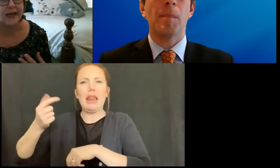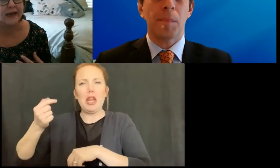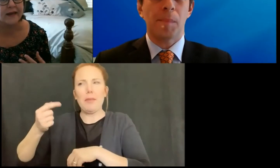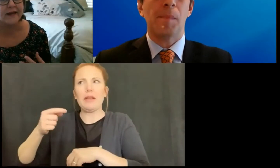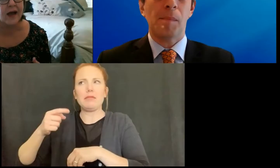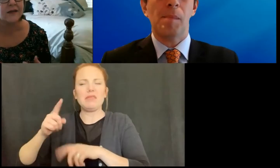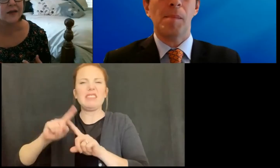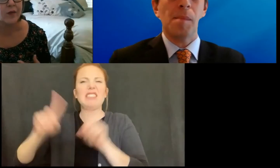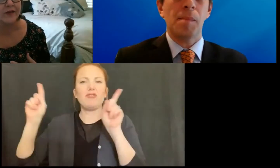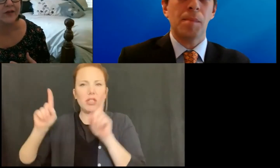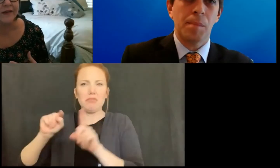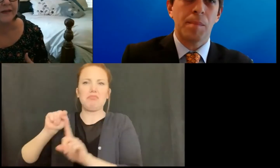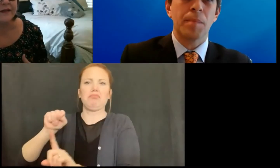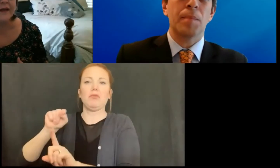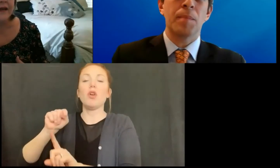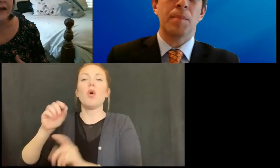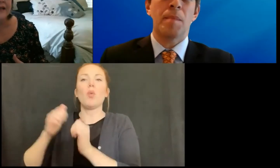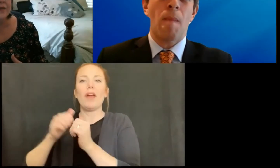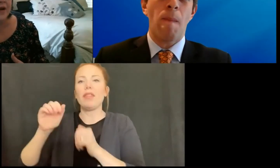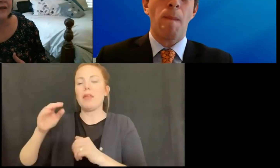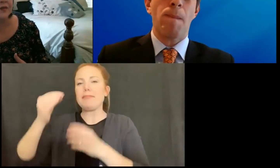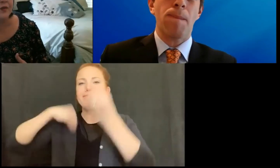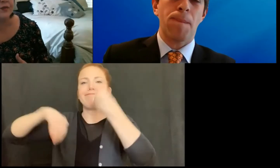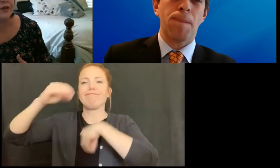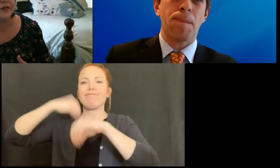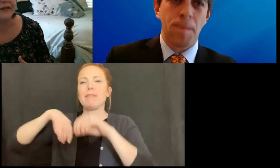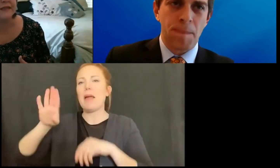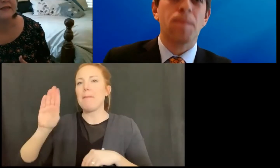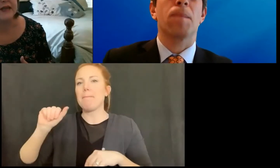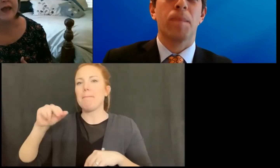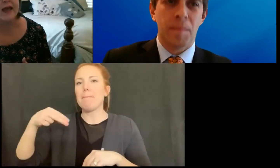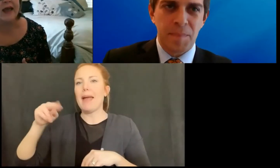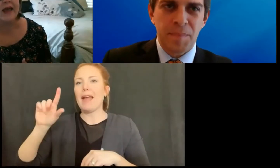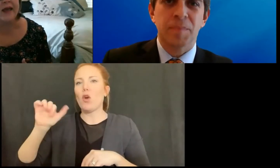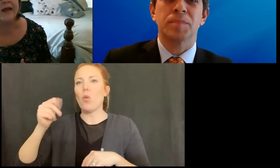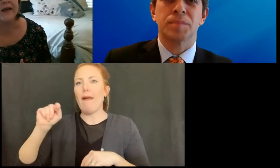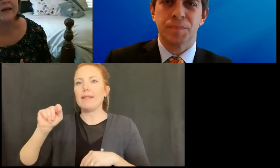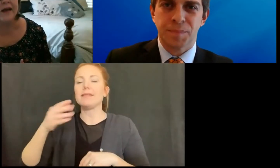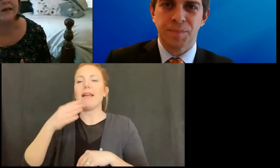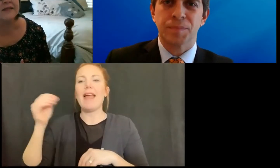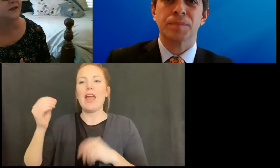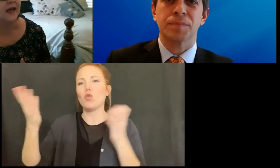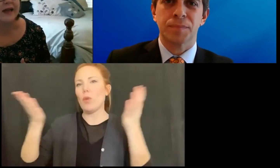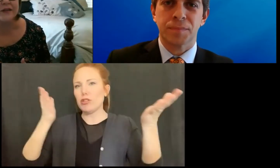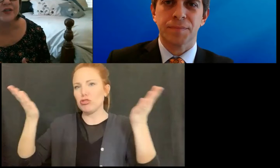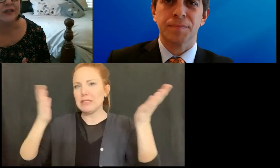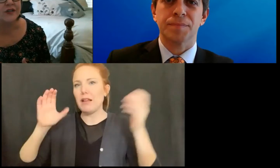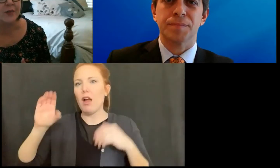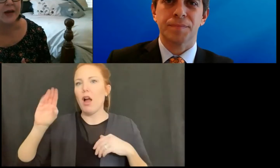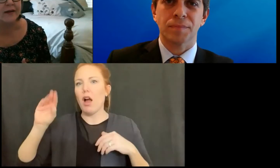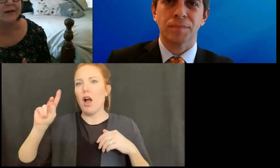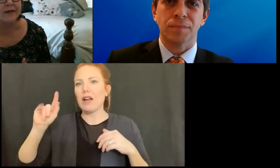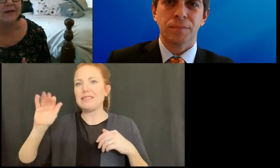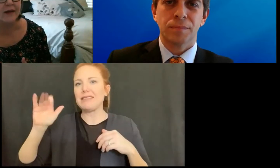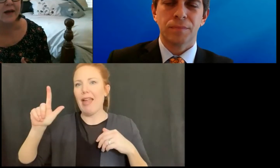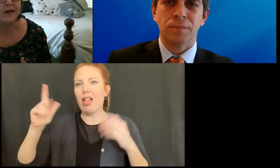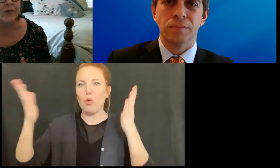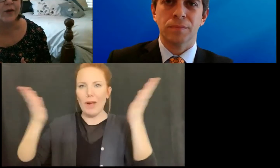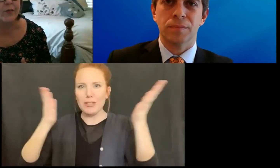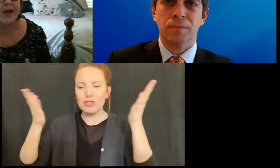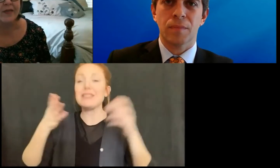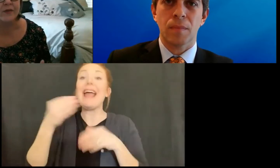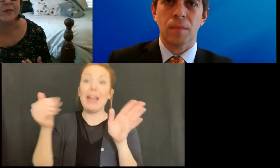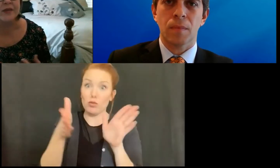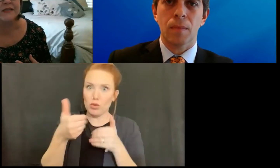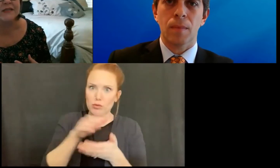banquets and cocktail waitressing, as well as room service. And still hadn't changed my